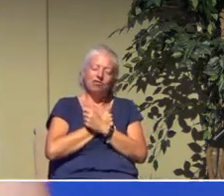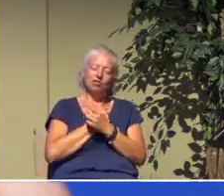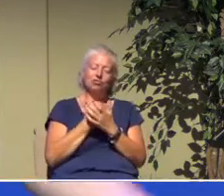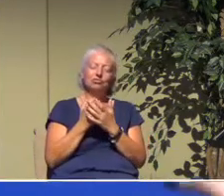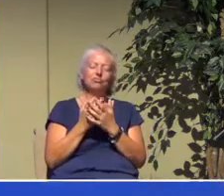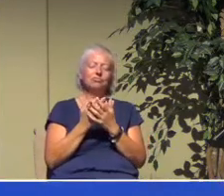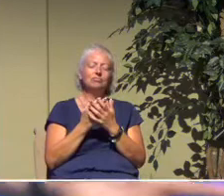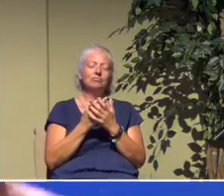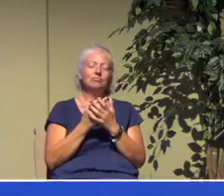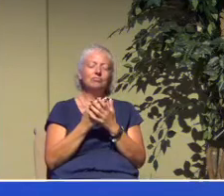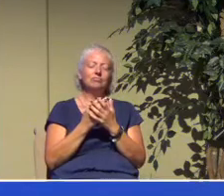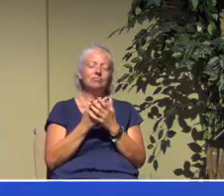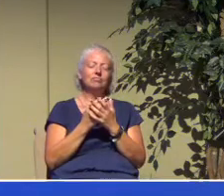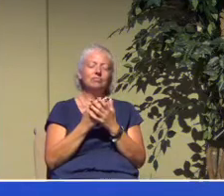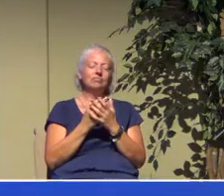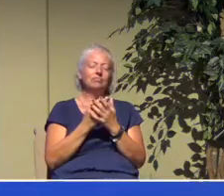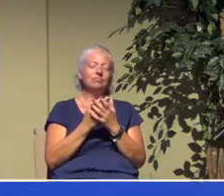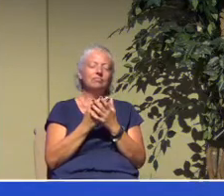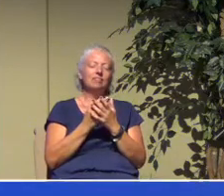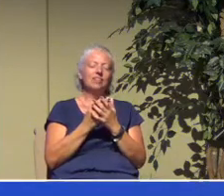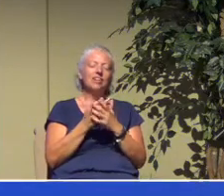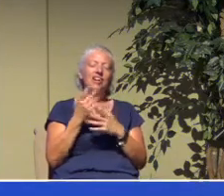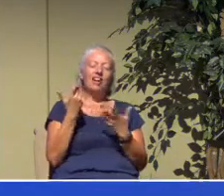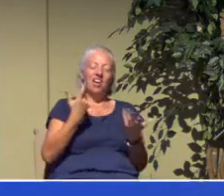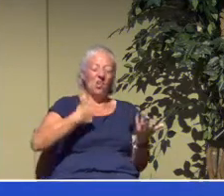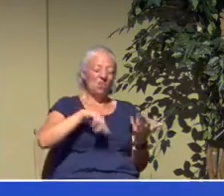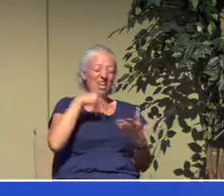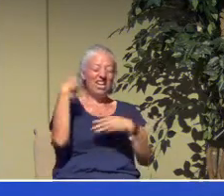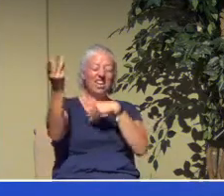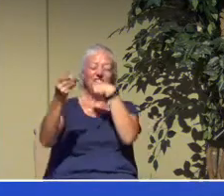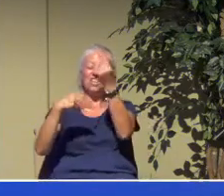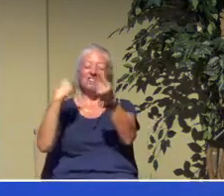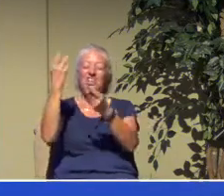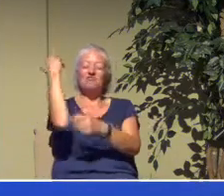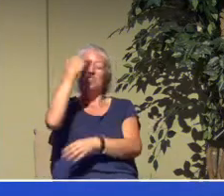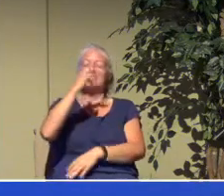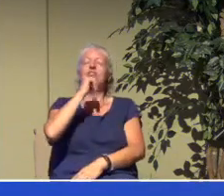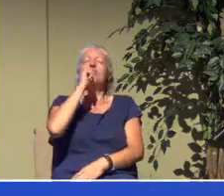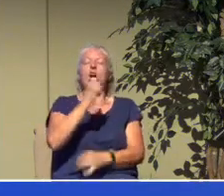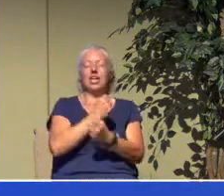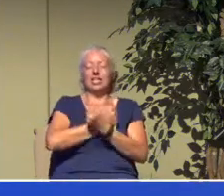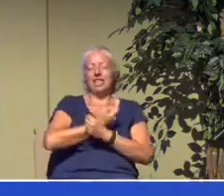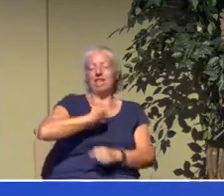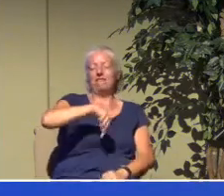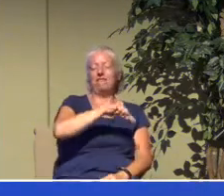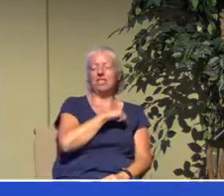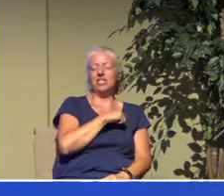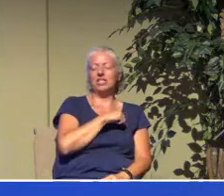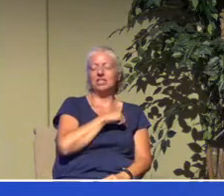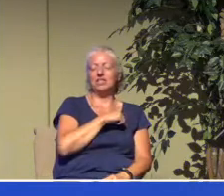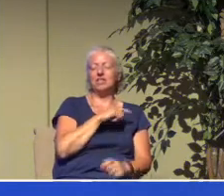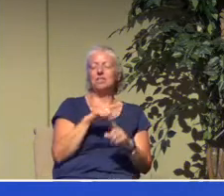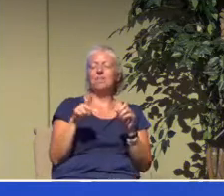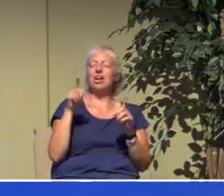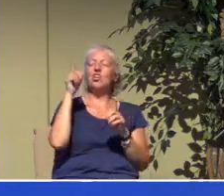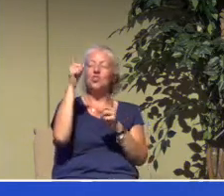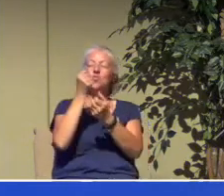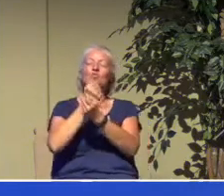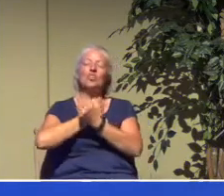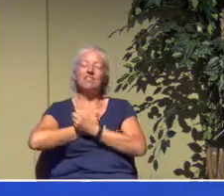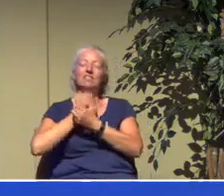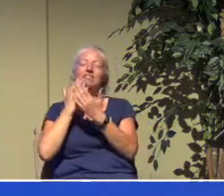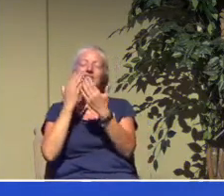in every way gave you all sorts of reasons not to love us. I thank you that